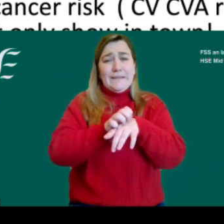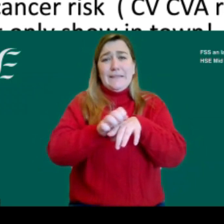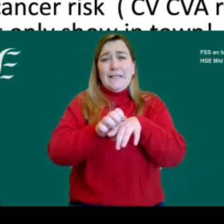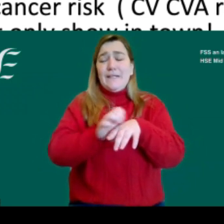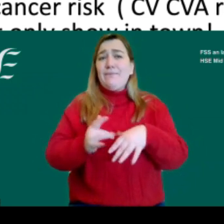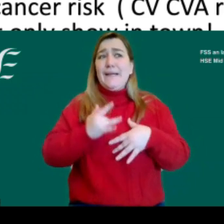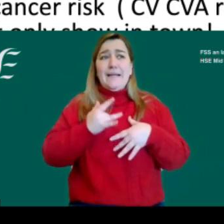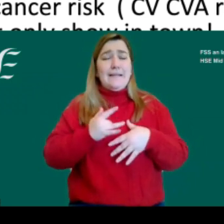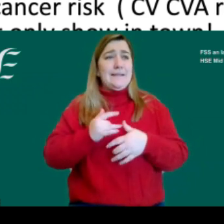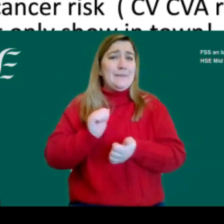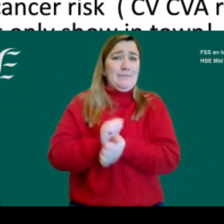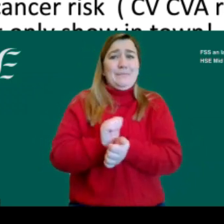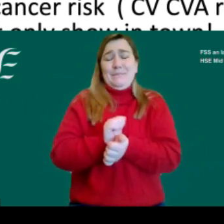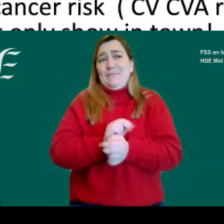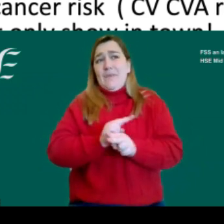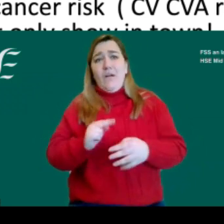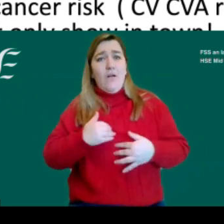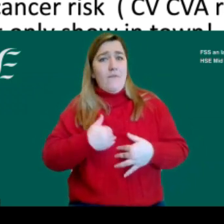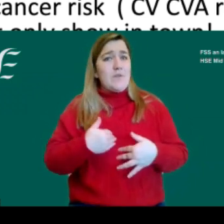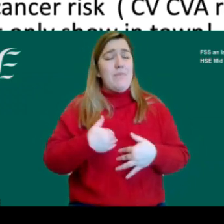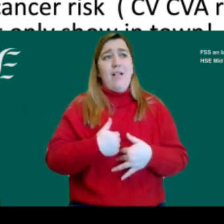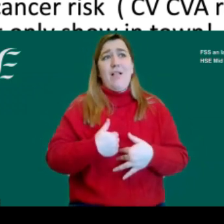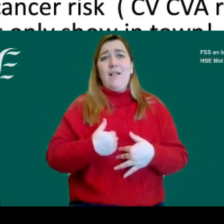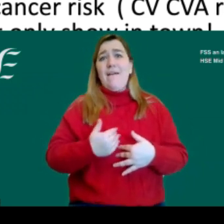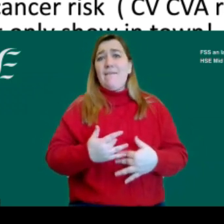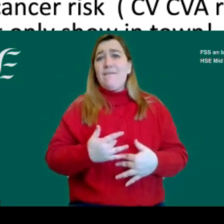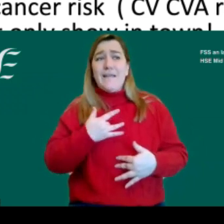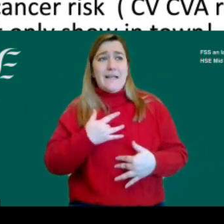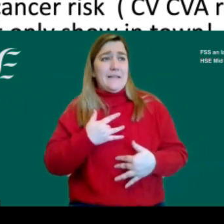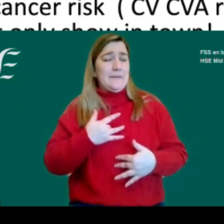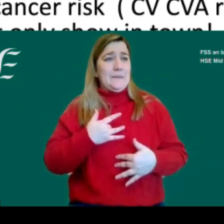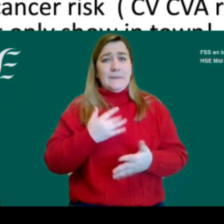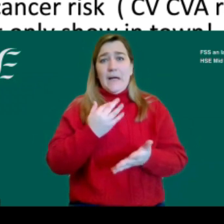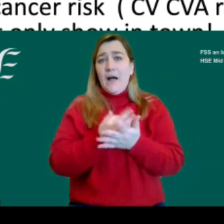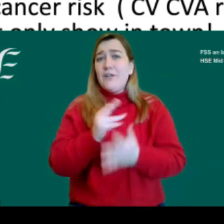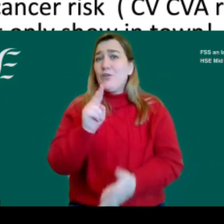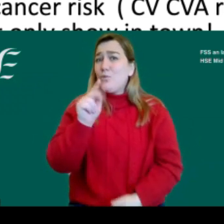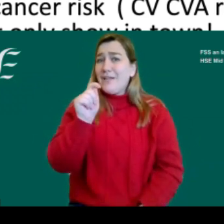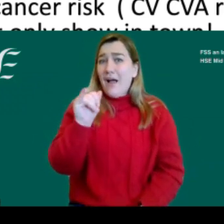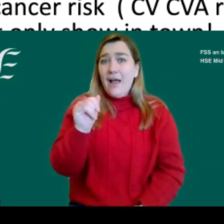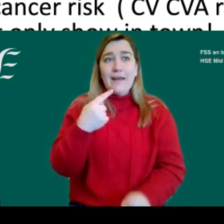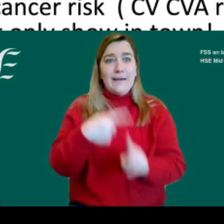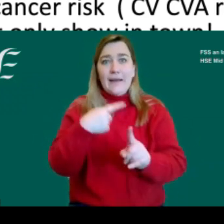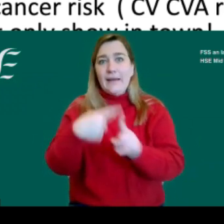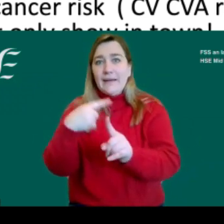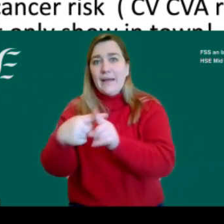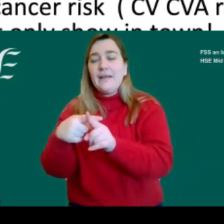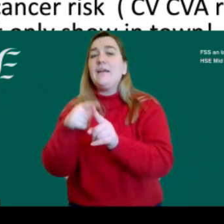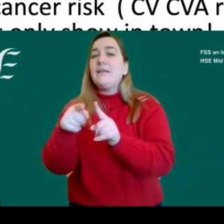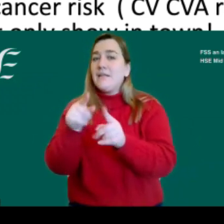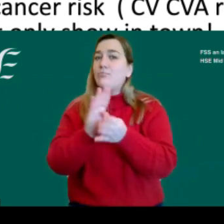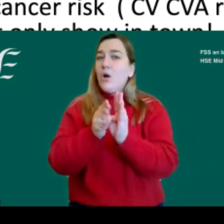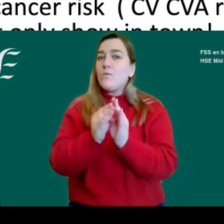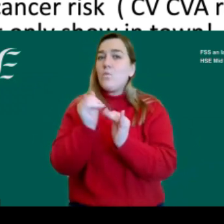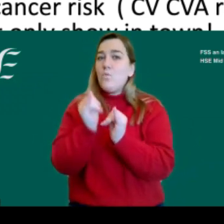tract infections, that is a progressive condition that gets worse and worse, and it's so easily treated with topical estrogen. So there's lovely